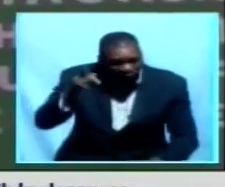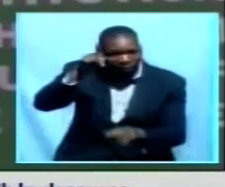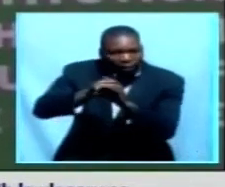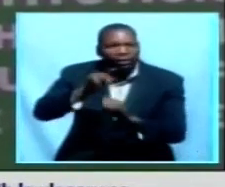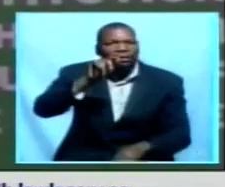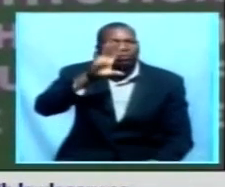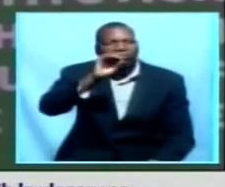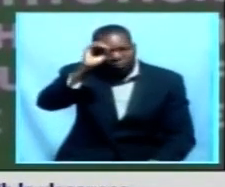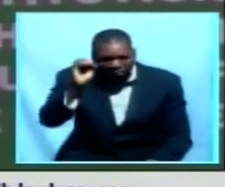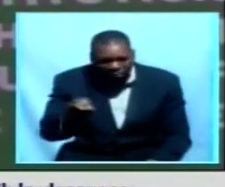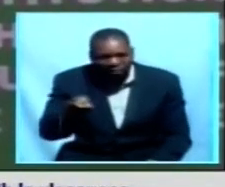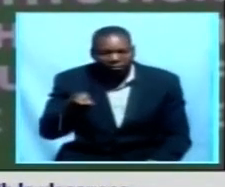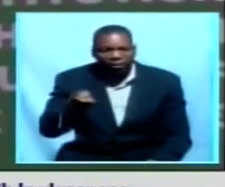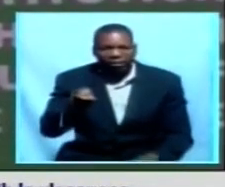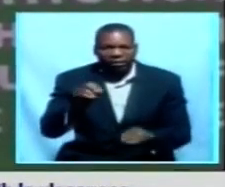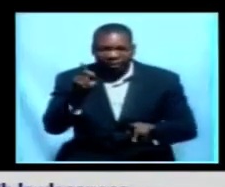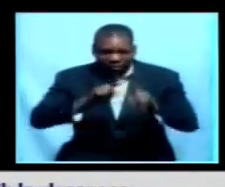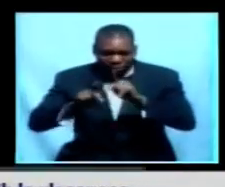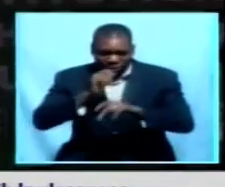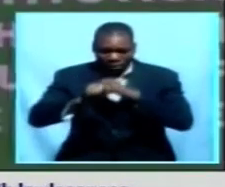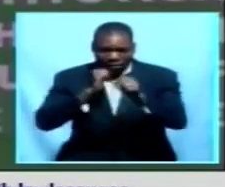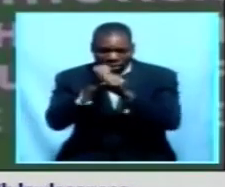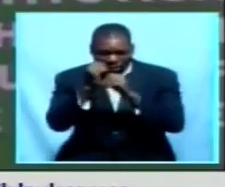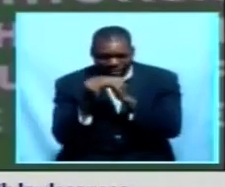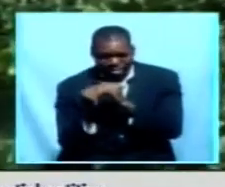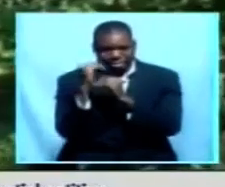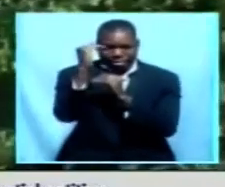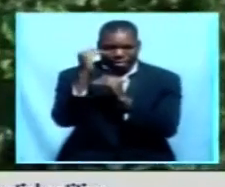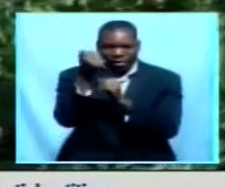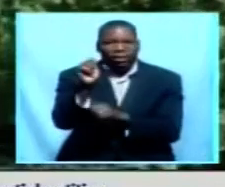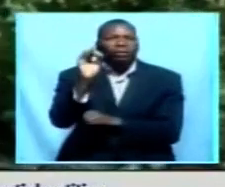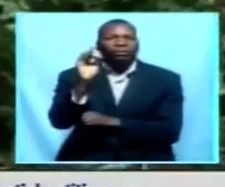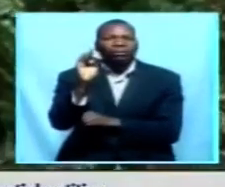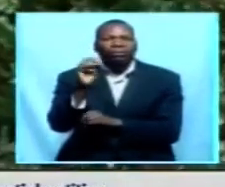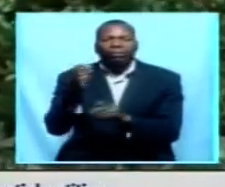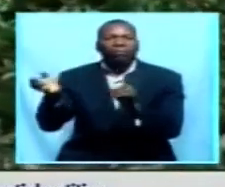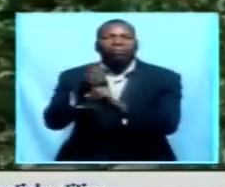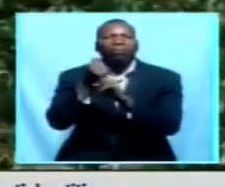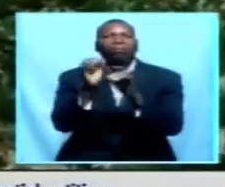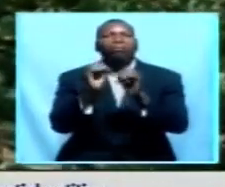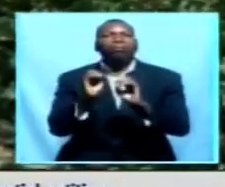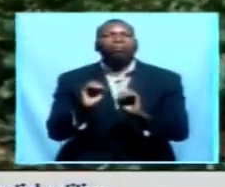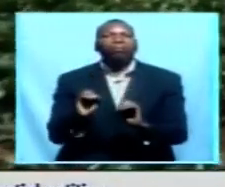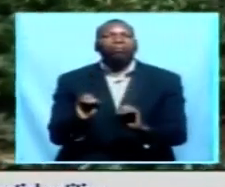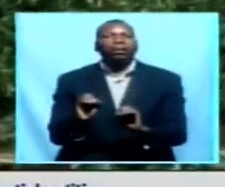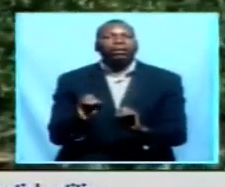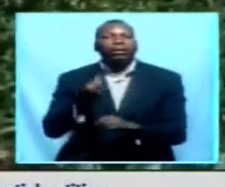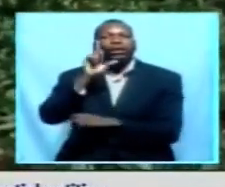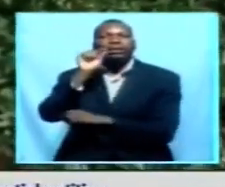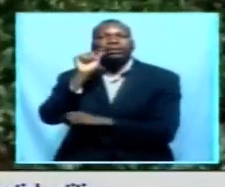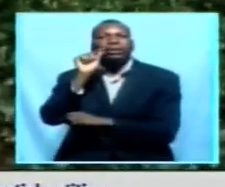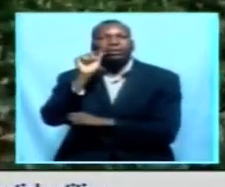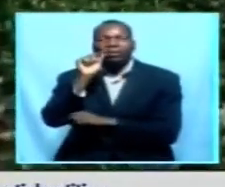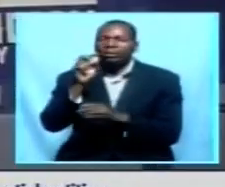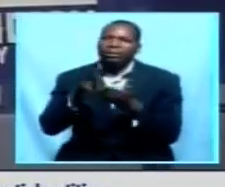participation by those above 18 years was not reached. Mombeha Mobola, ZNBC News in